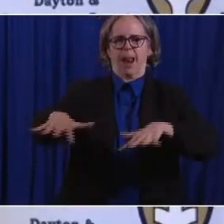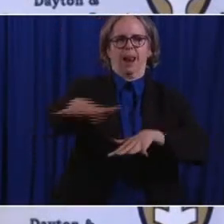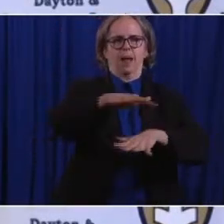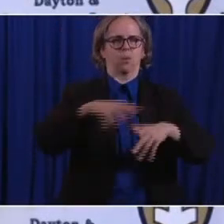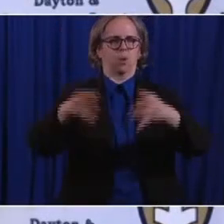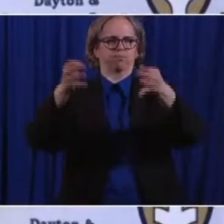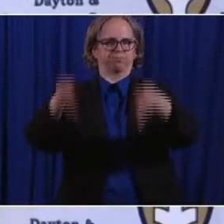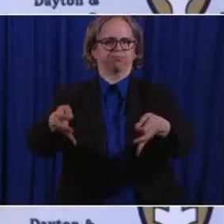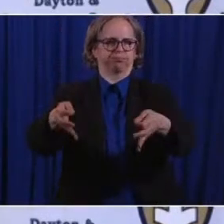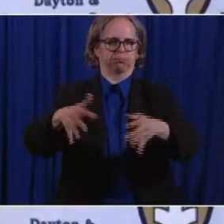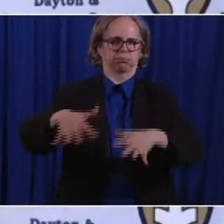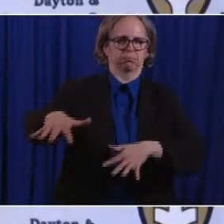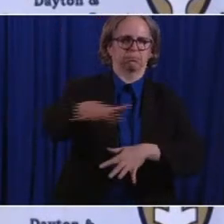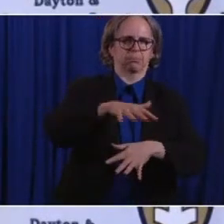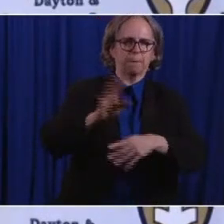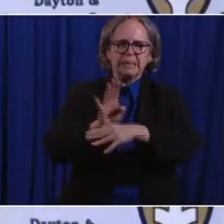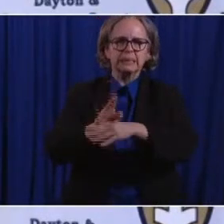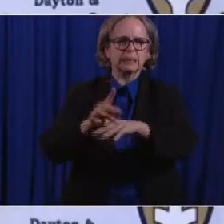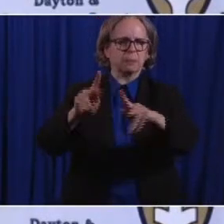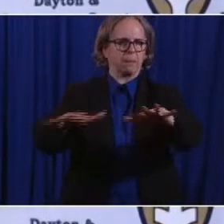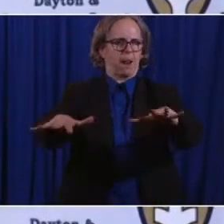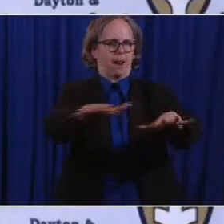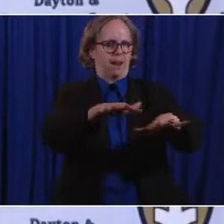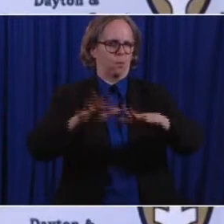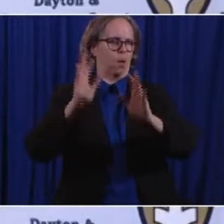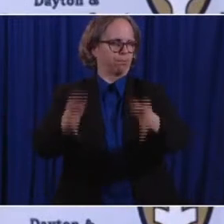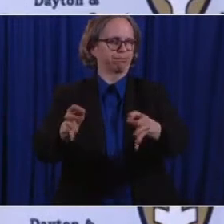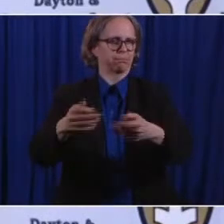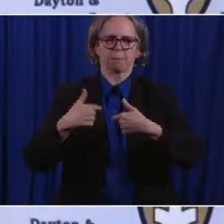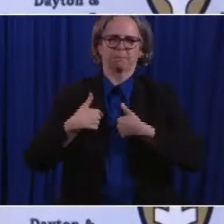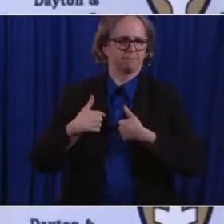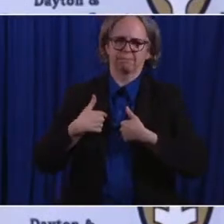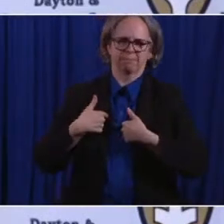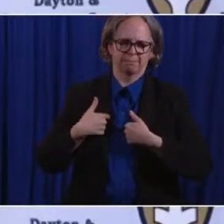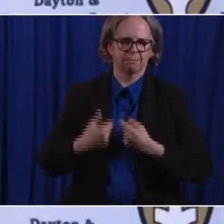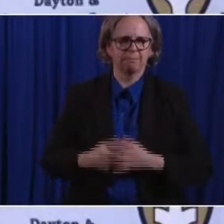there are other ways of, people